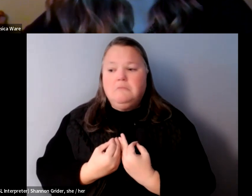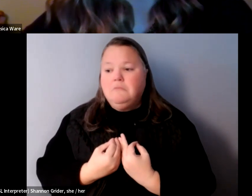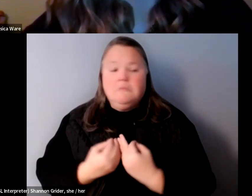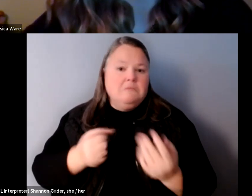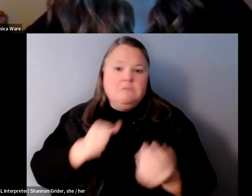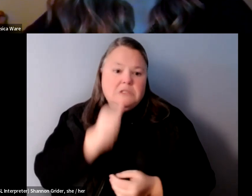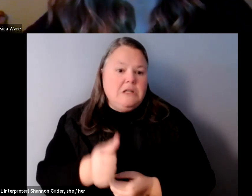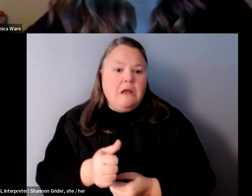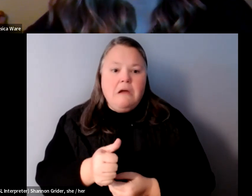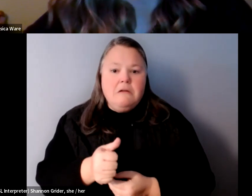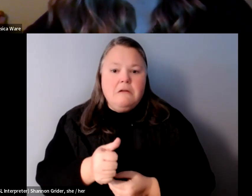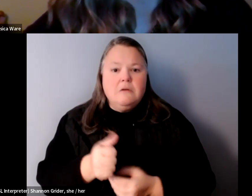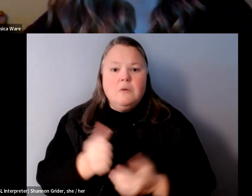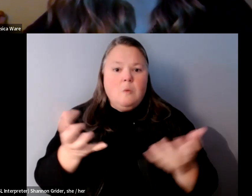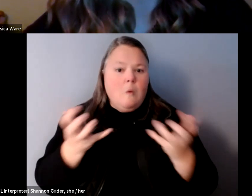did not